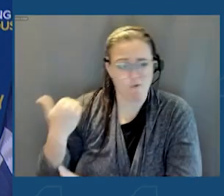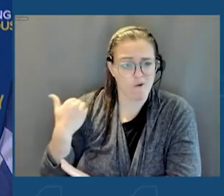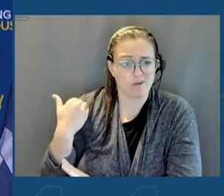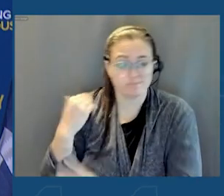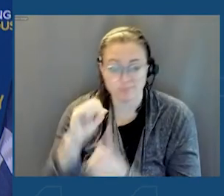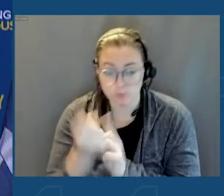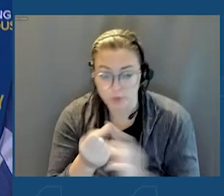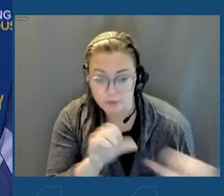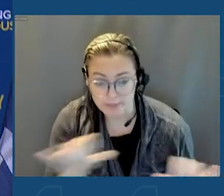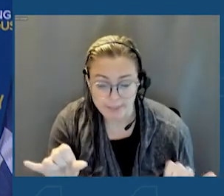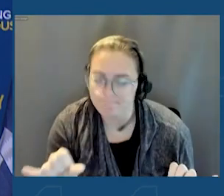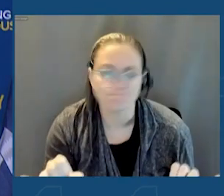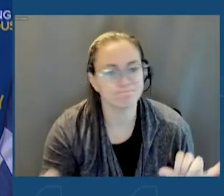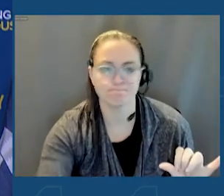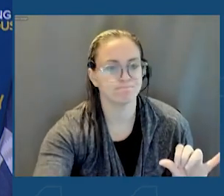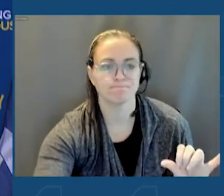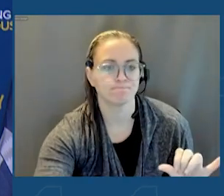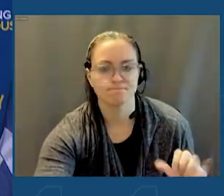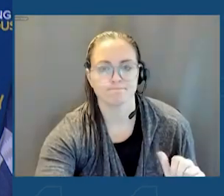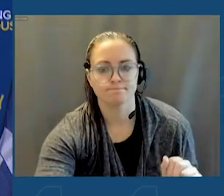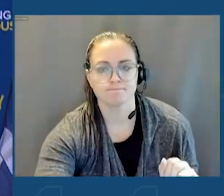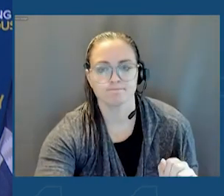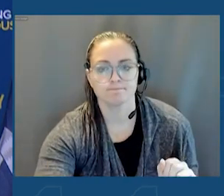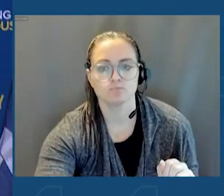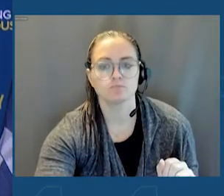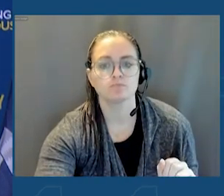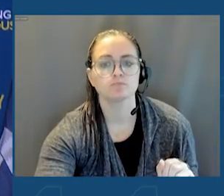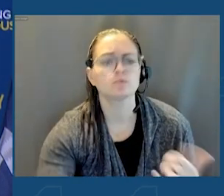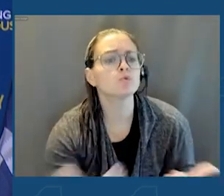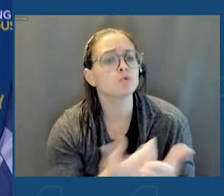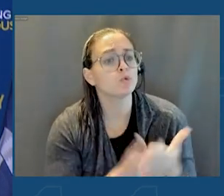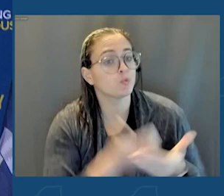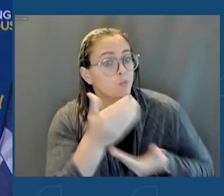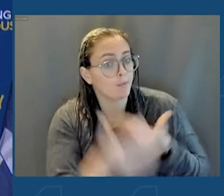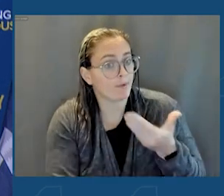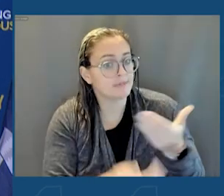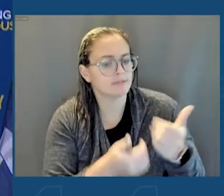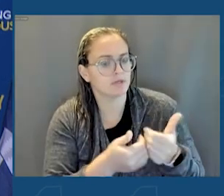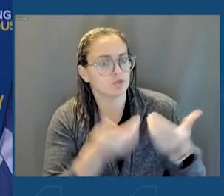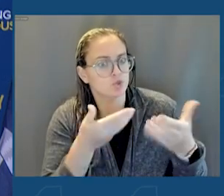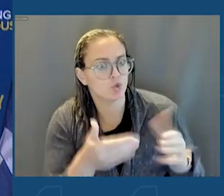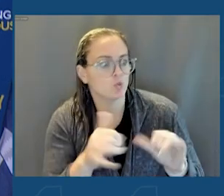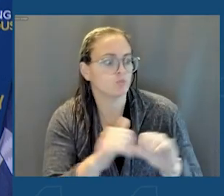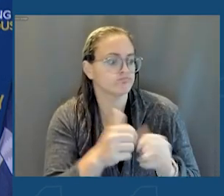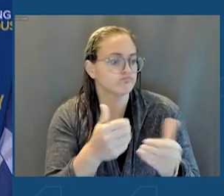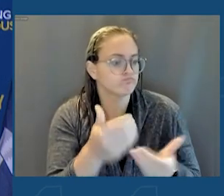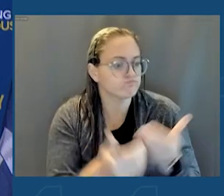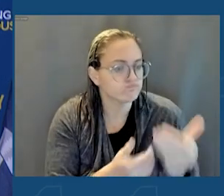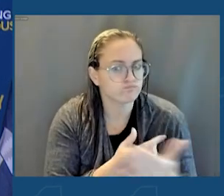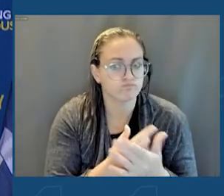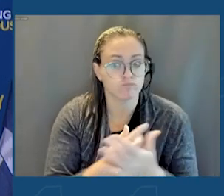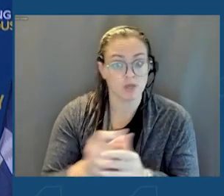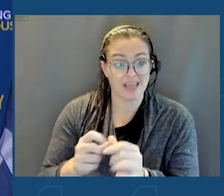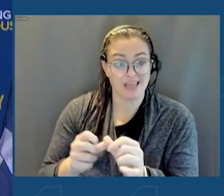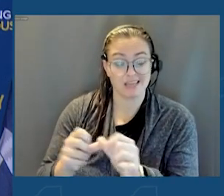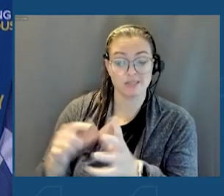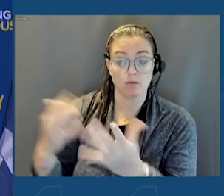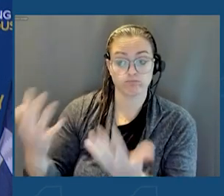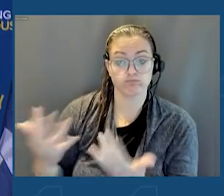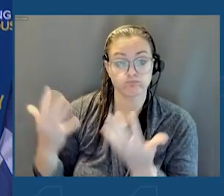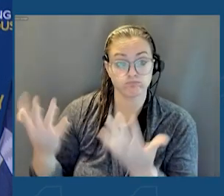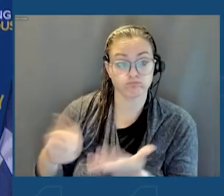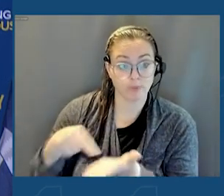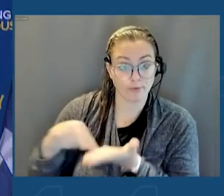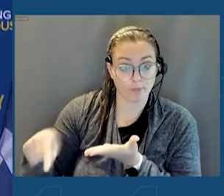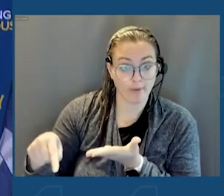we've got a new process to shut down illegal operators and to keep them shut until the fines are paid. And if it continues,